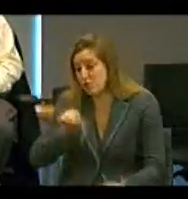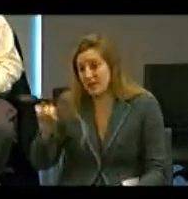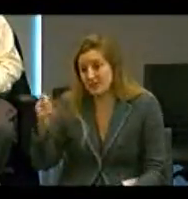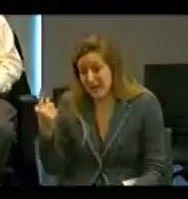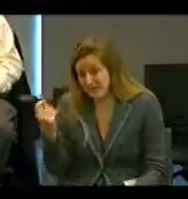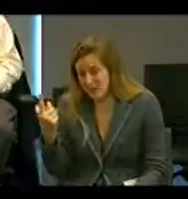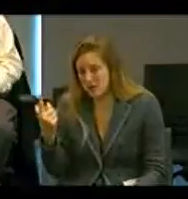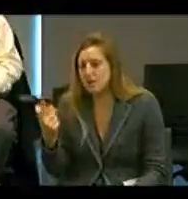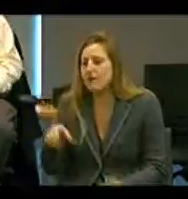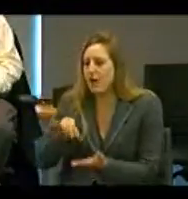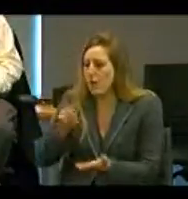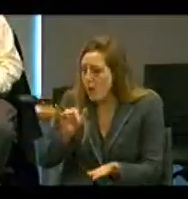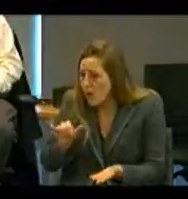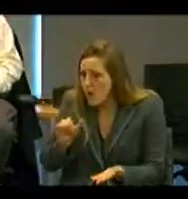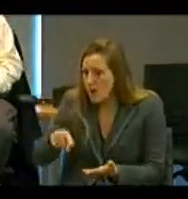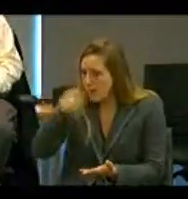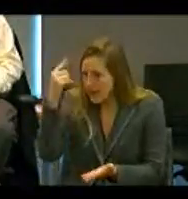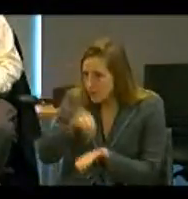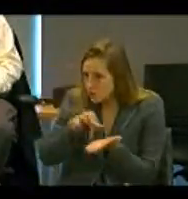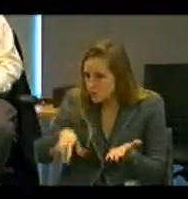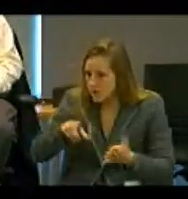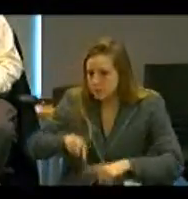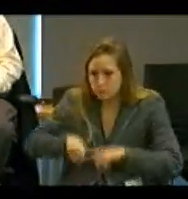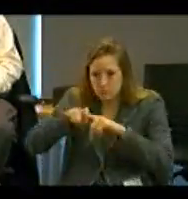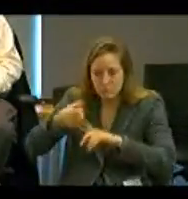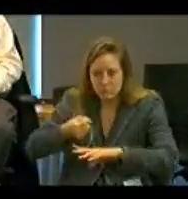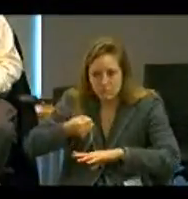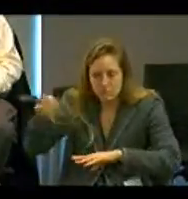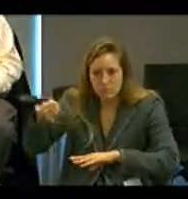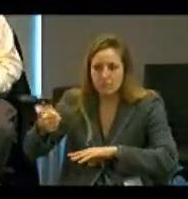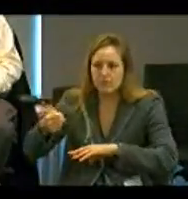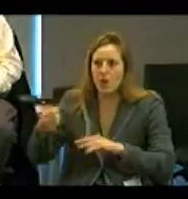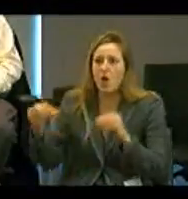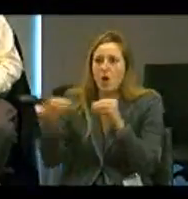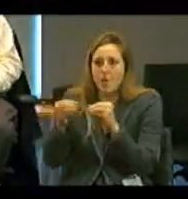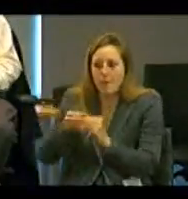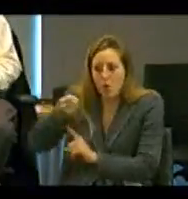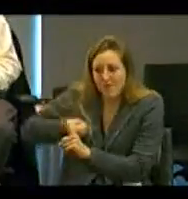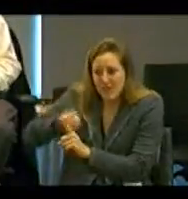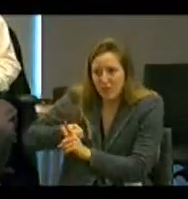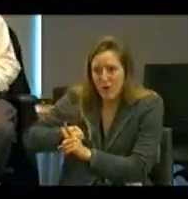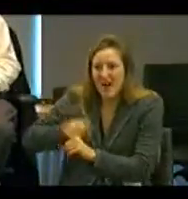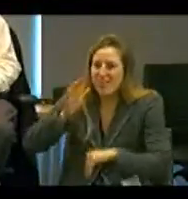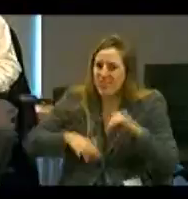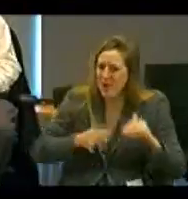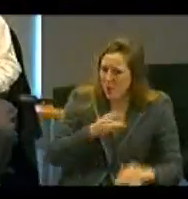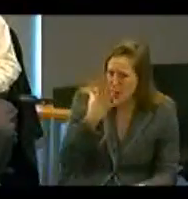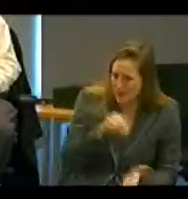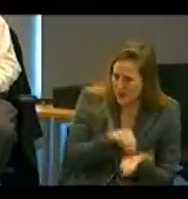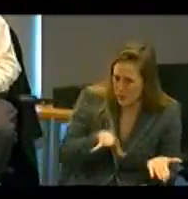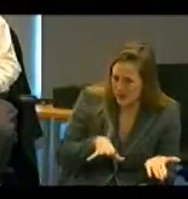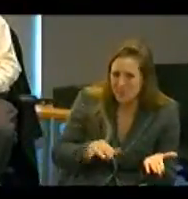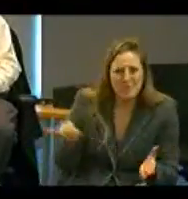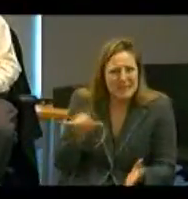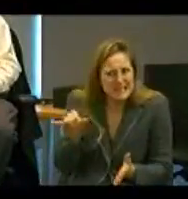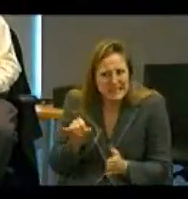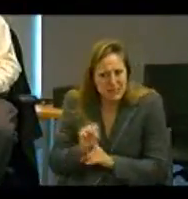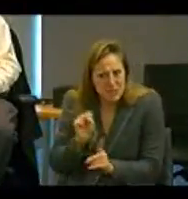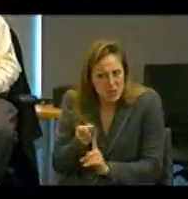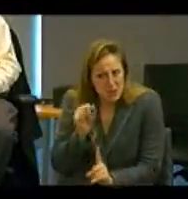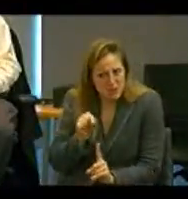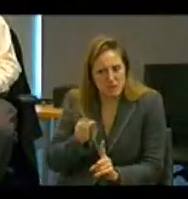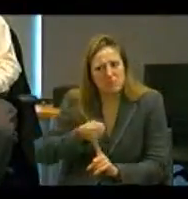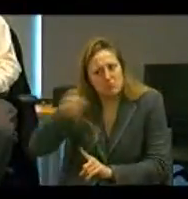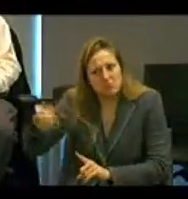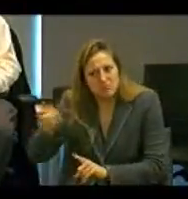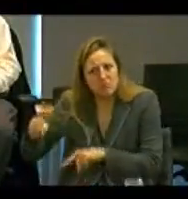black students were suspended more frequently and more severely than white students for the same offenses. But the study admitted two shortcomings.